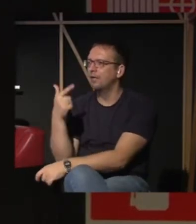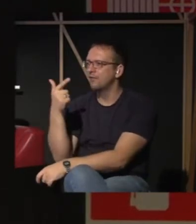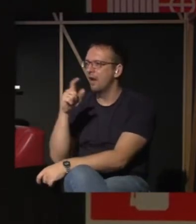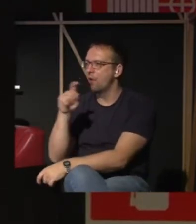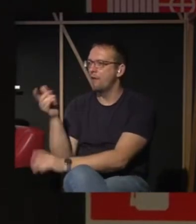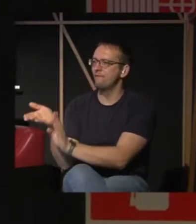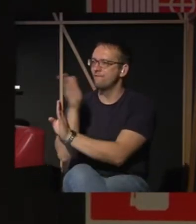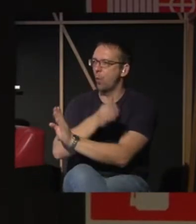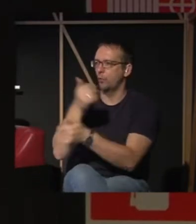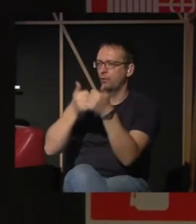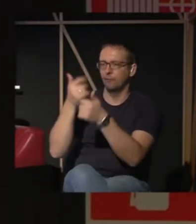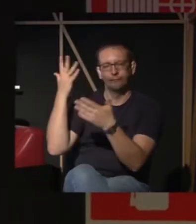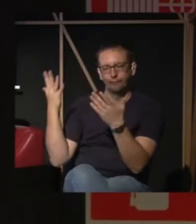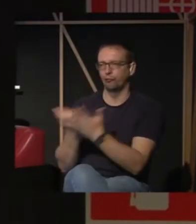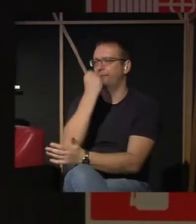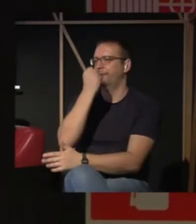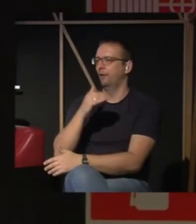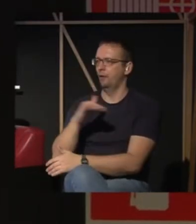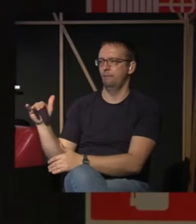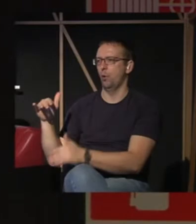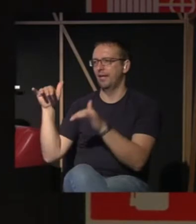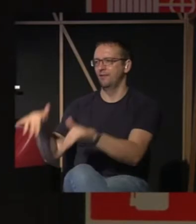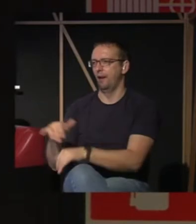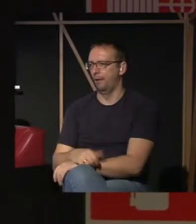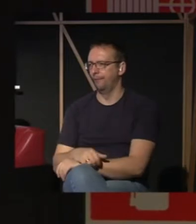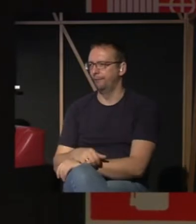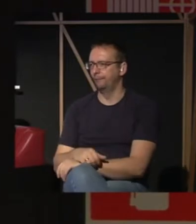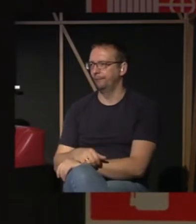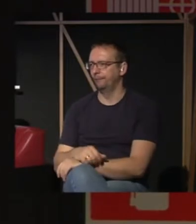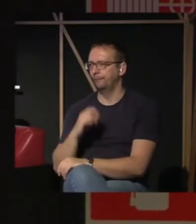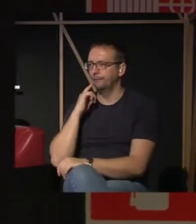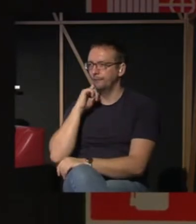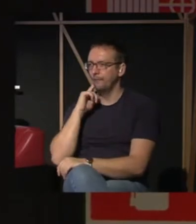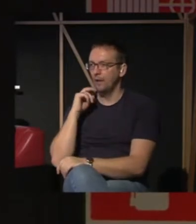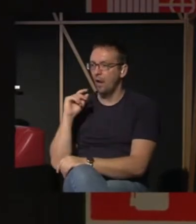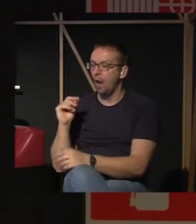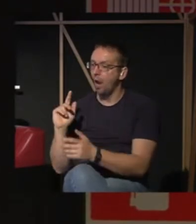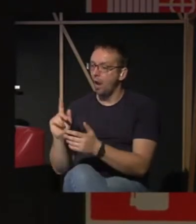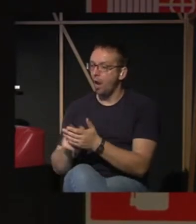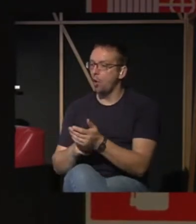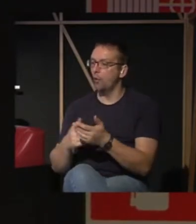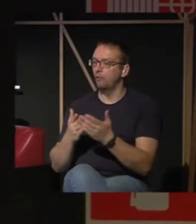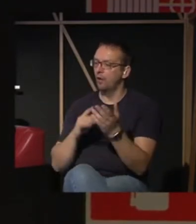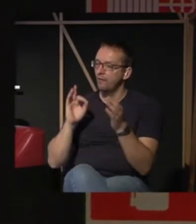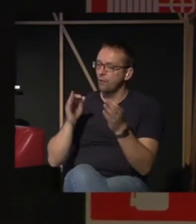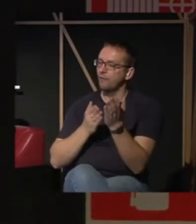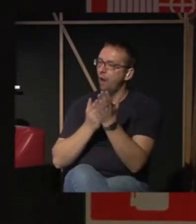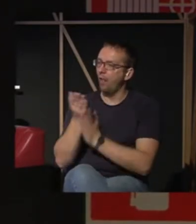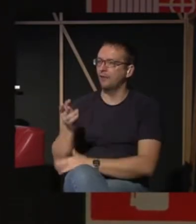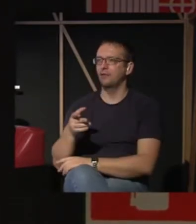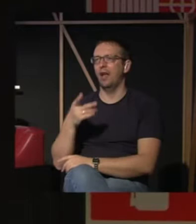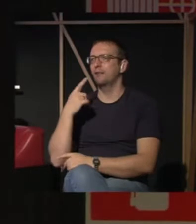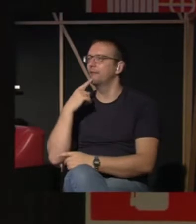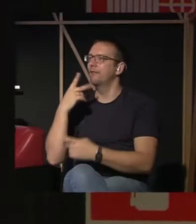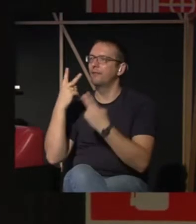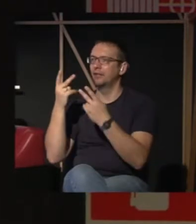stadium manager there who really pushed for it all to be installed. So it's definitely, it's a small point to you perhaps, but for us it's